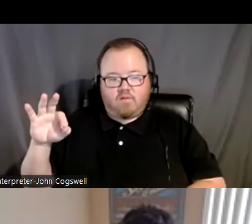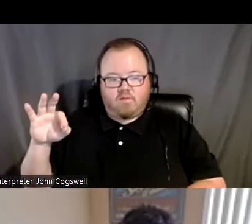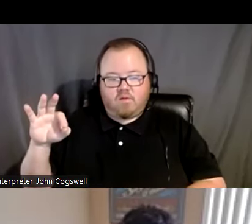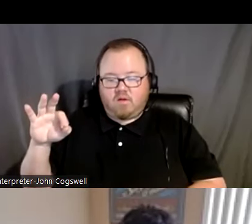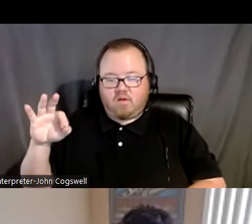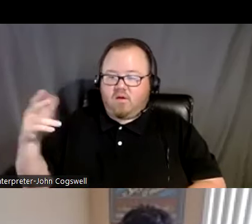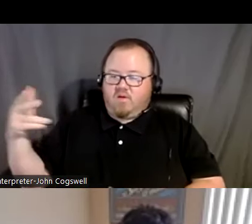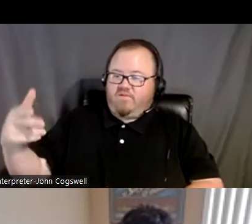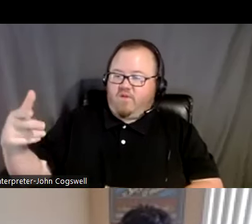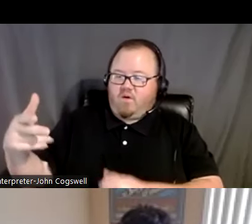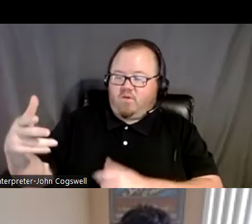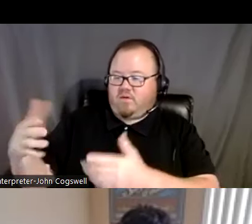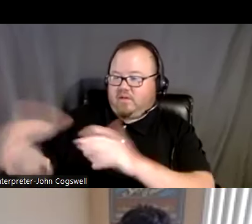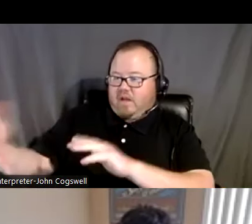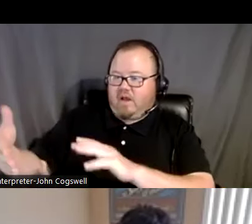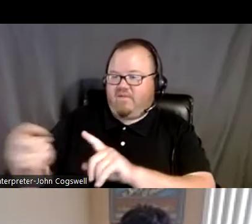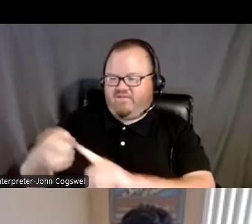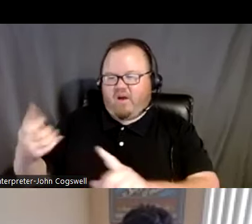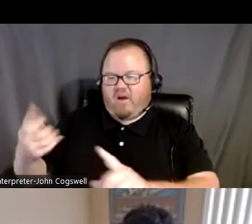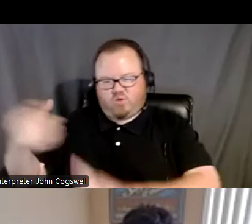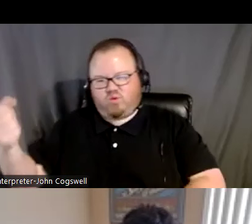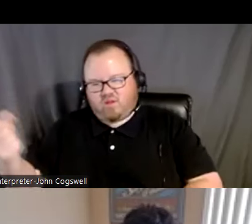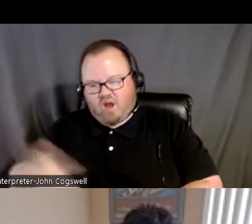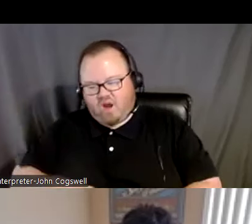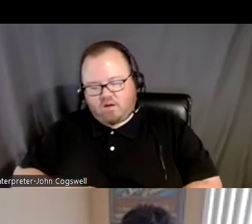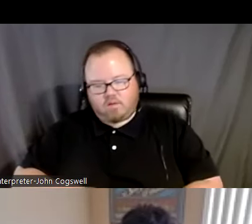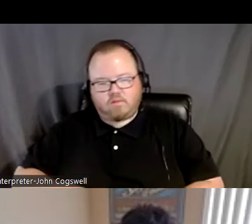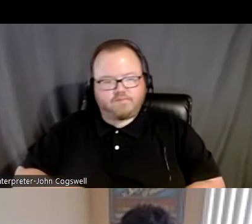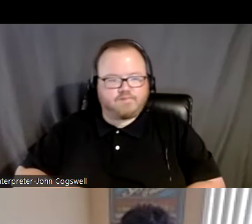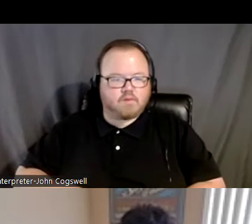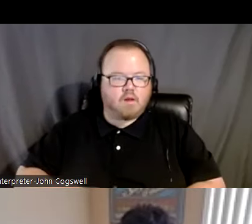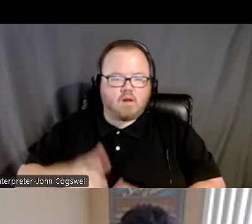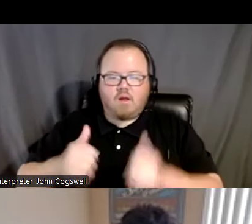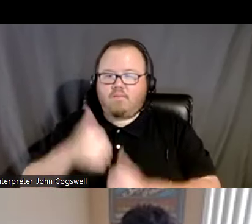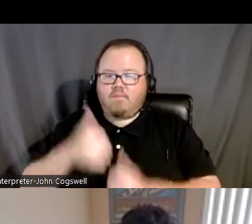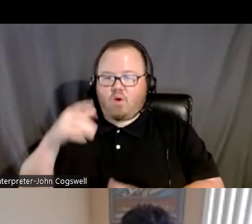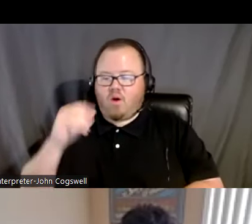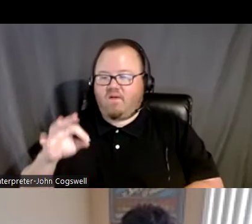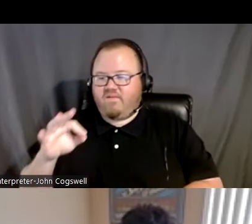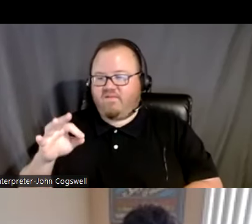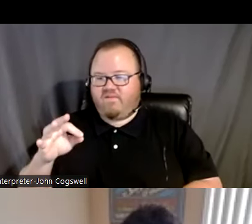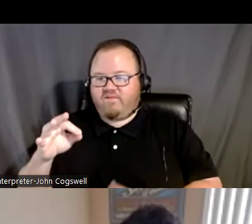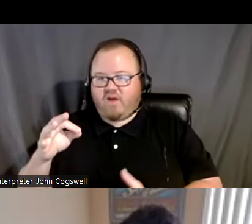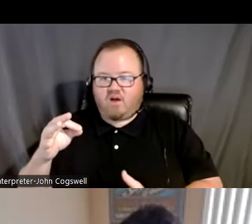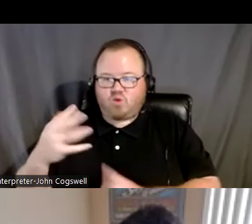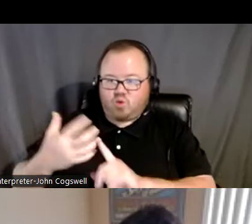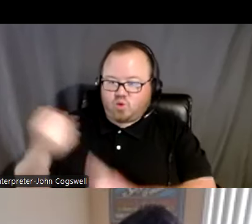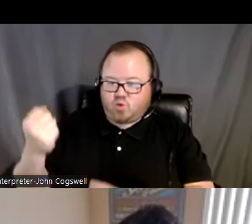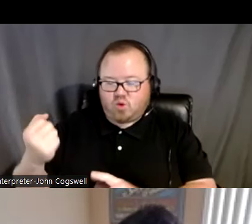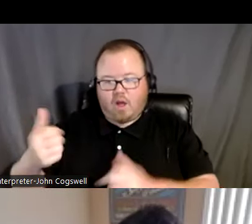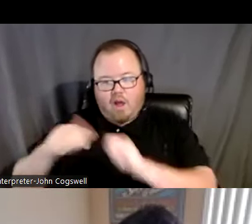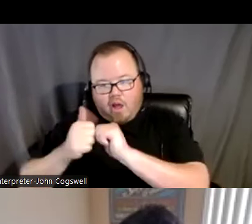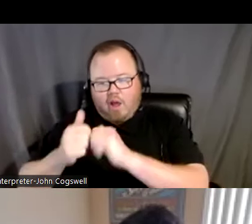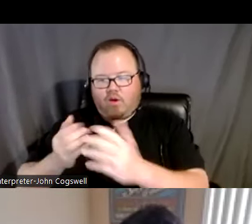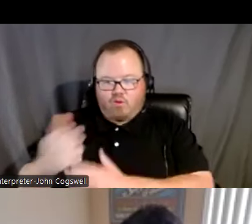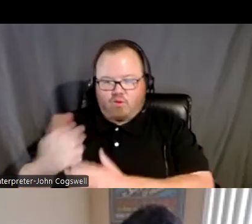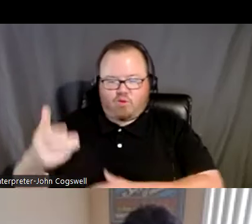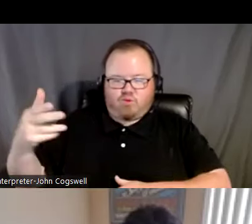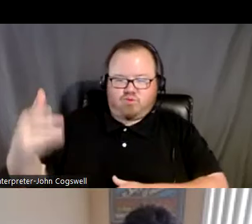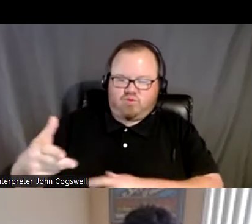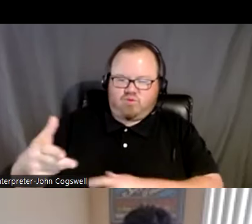are suicides. A majority or a lot of suicides are completed by firearms. So just painting the picture for